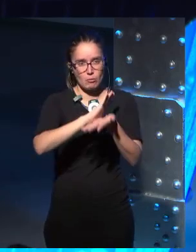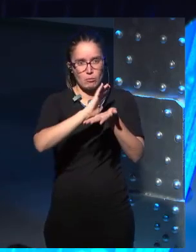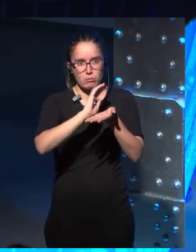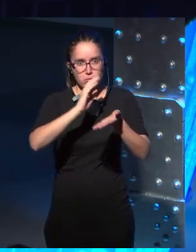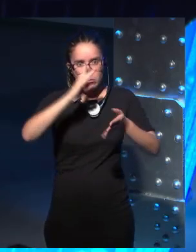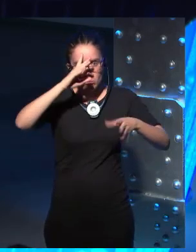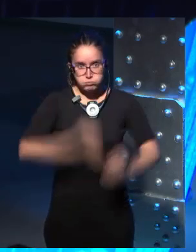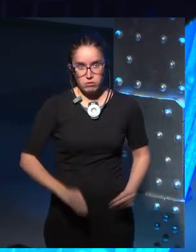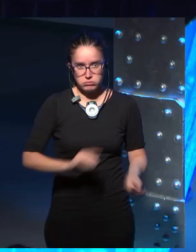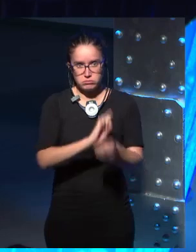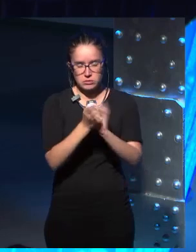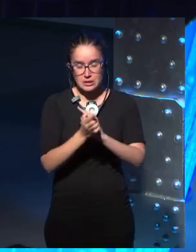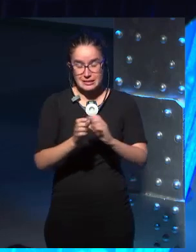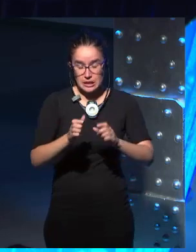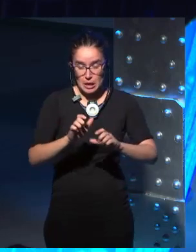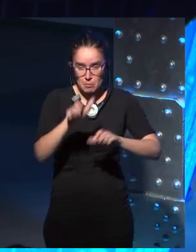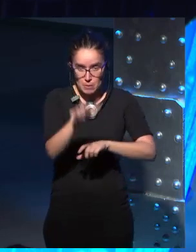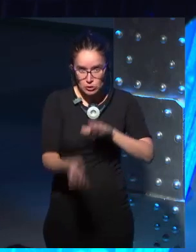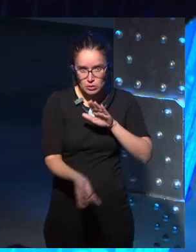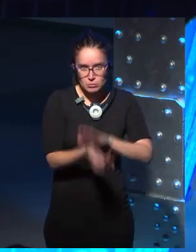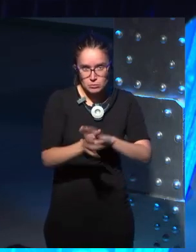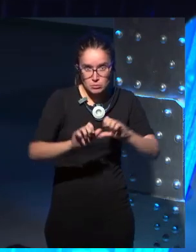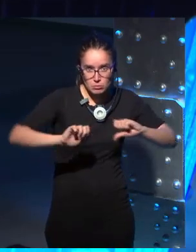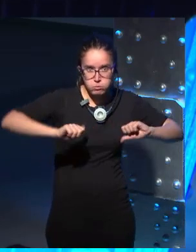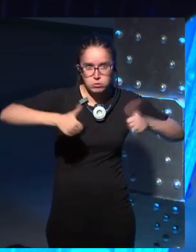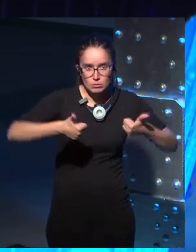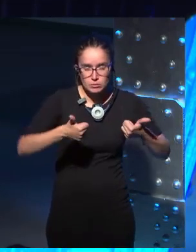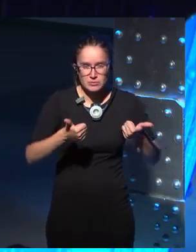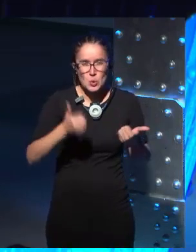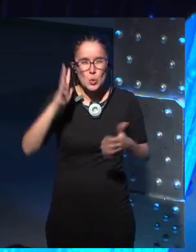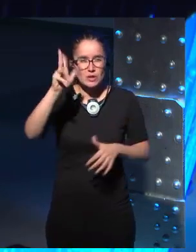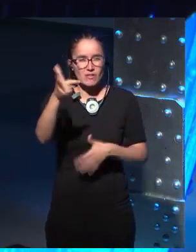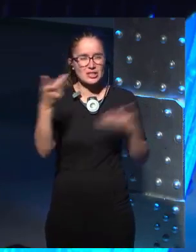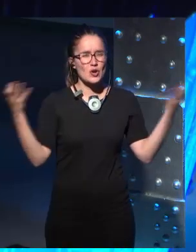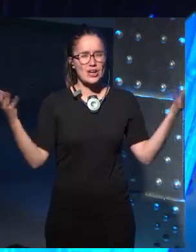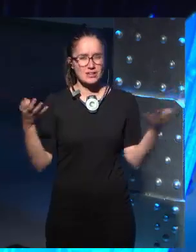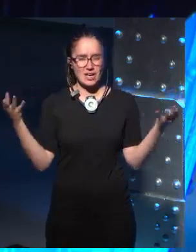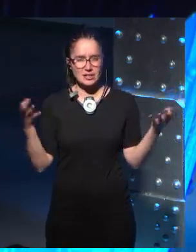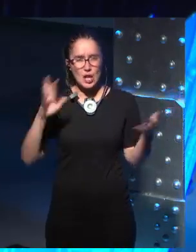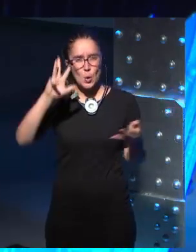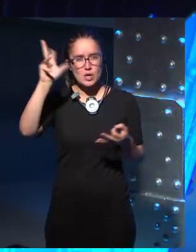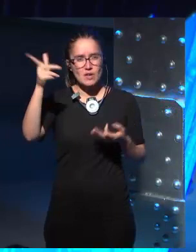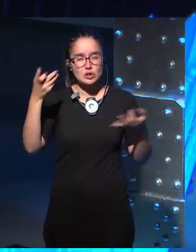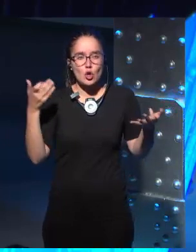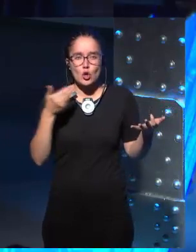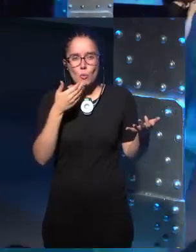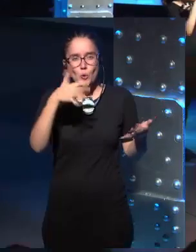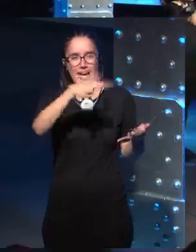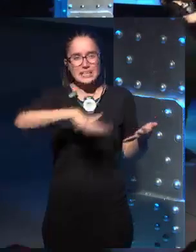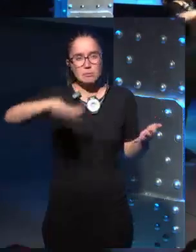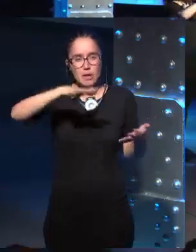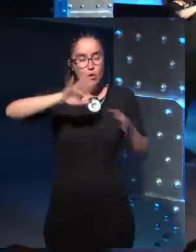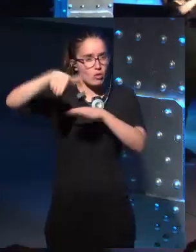least, the universe, what is the universe? The universe is some kind of space that is out there,